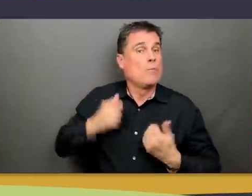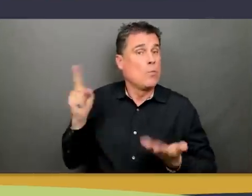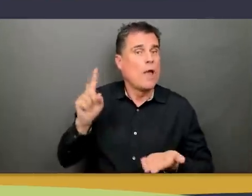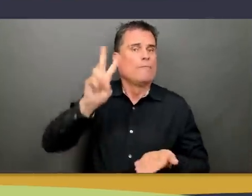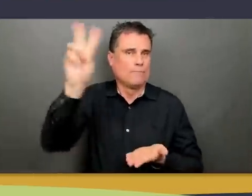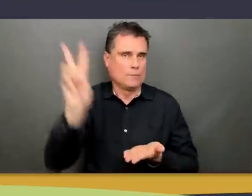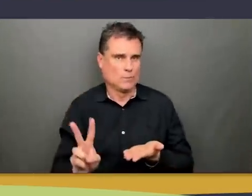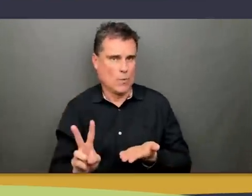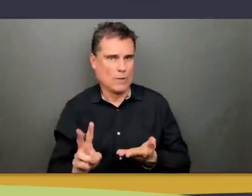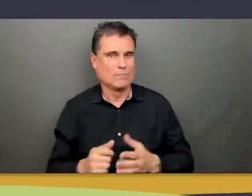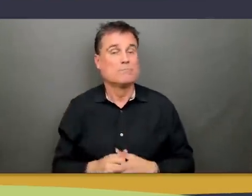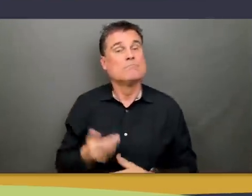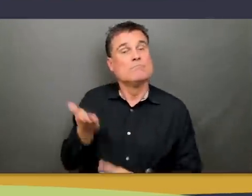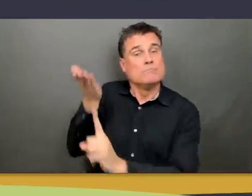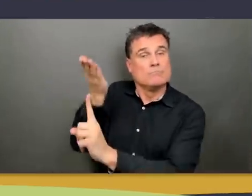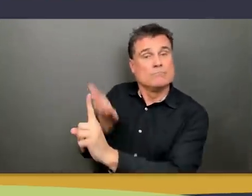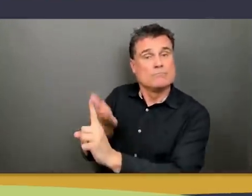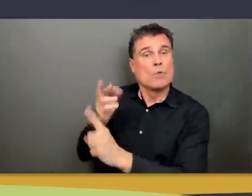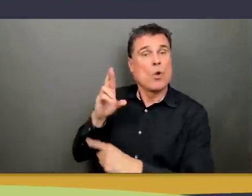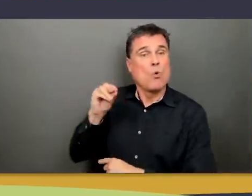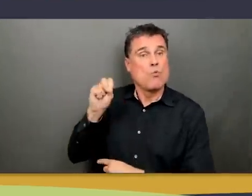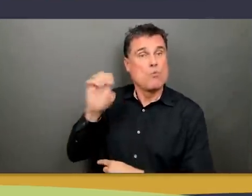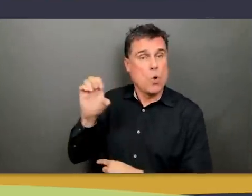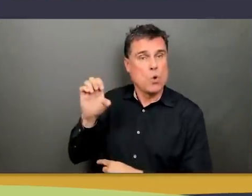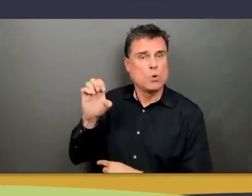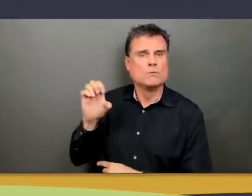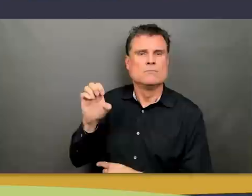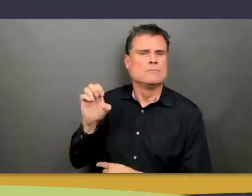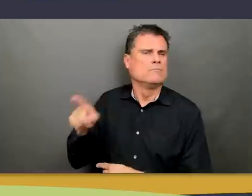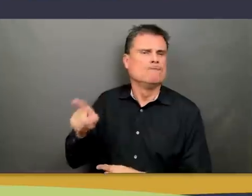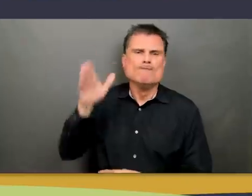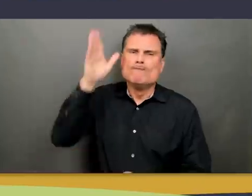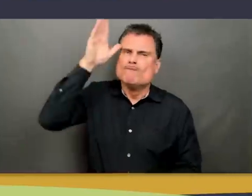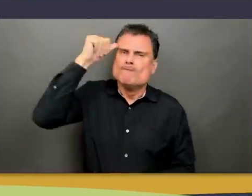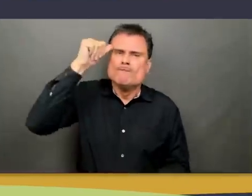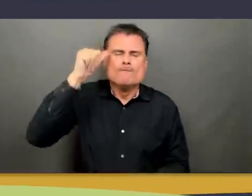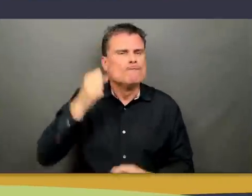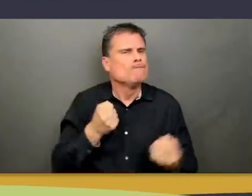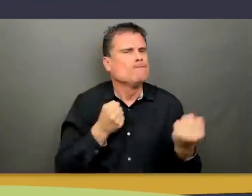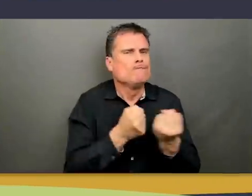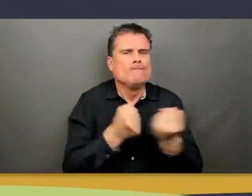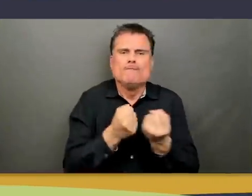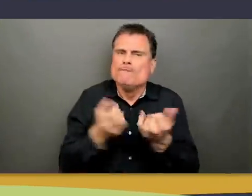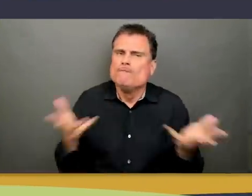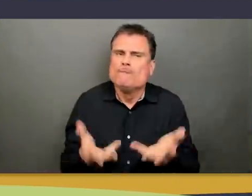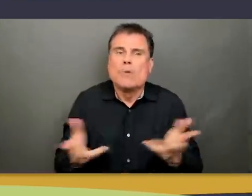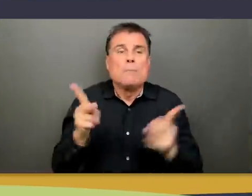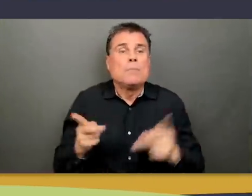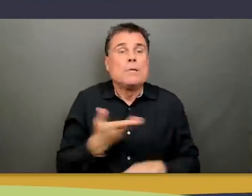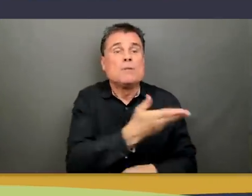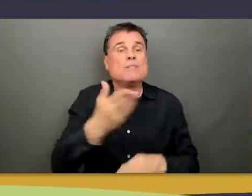communities in BC and beyond. Congratulations, Elder Rose. Please tell us a